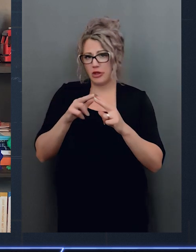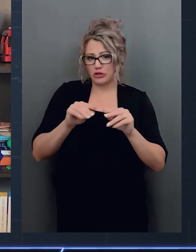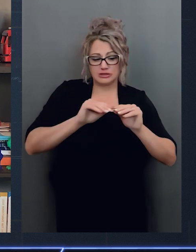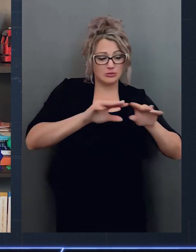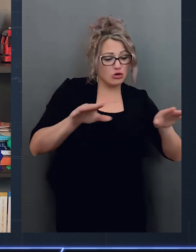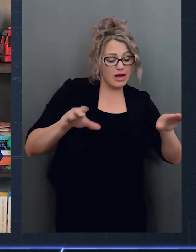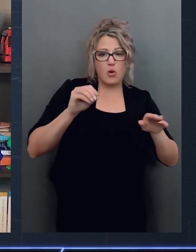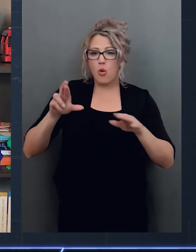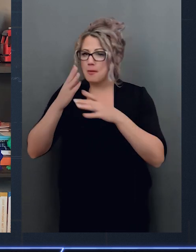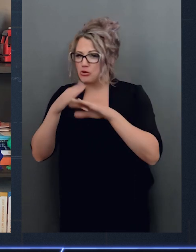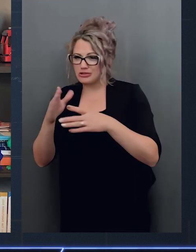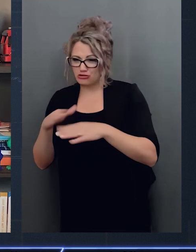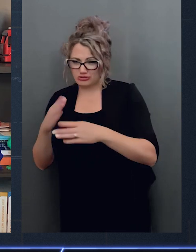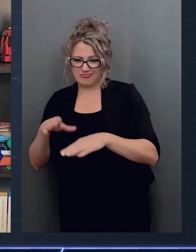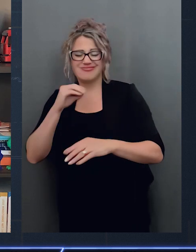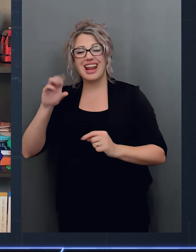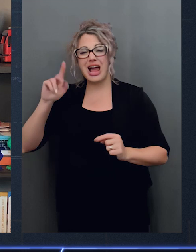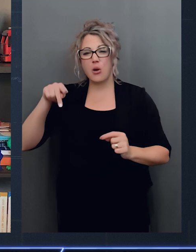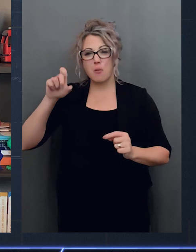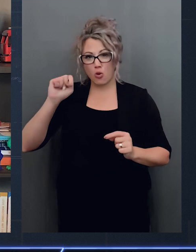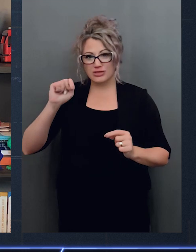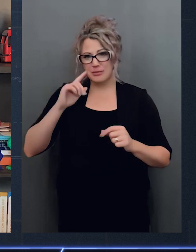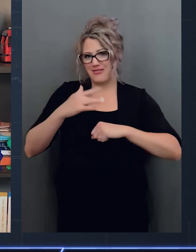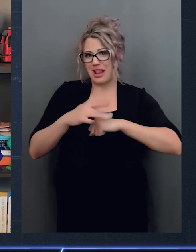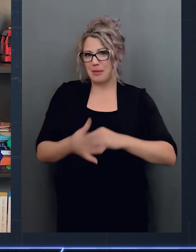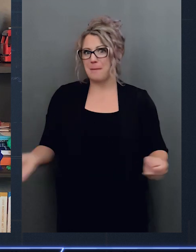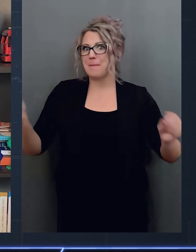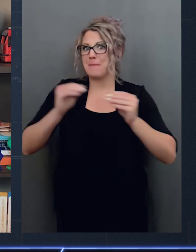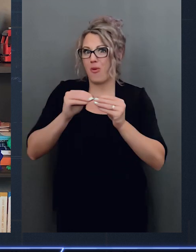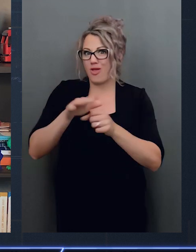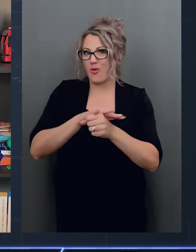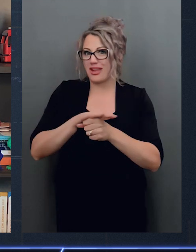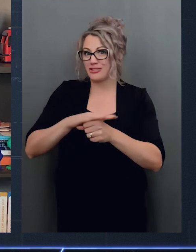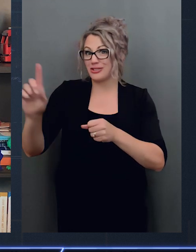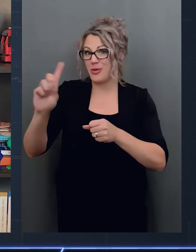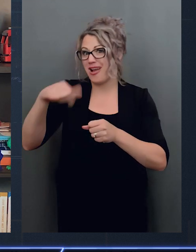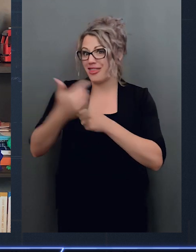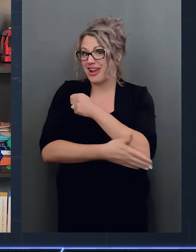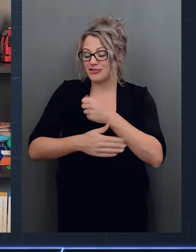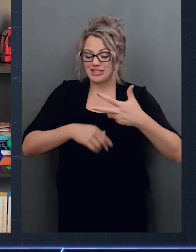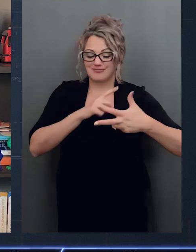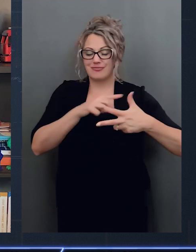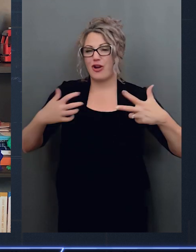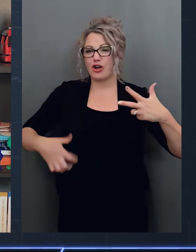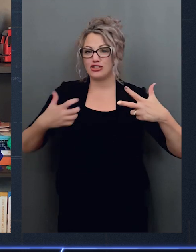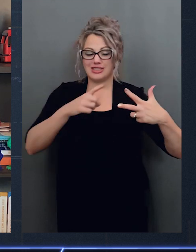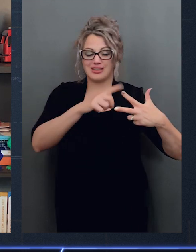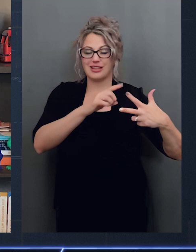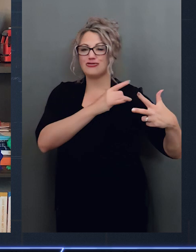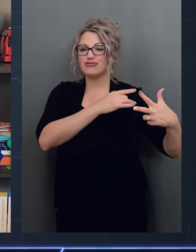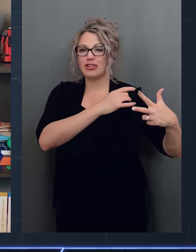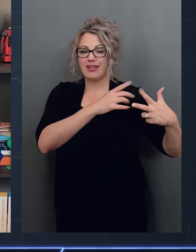and partition. We're also making Outposts available in even more locations. The three newest ones, Argentina, Chile, and